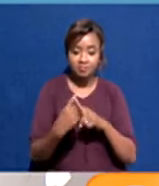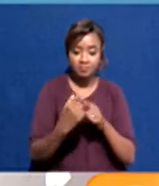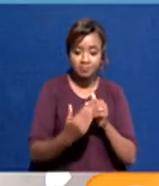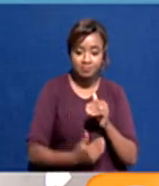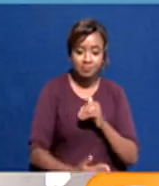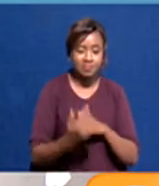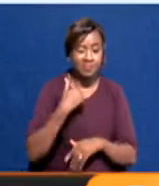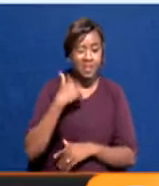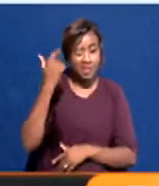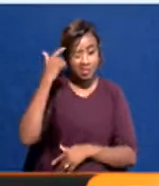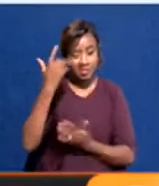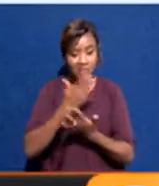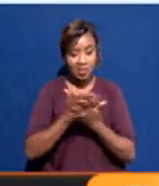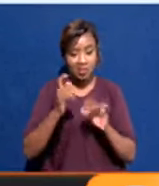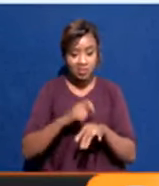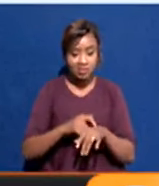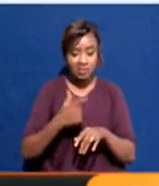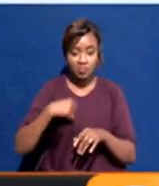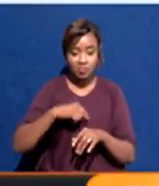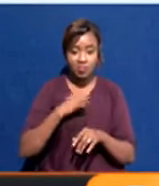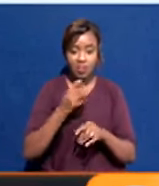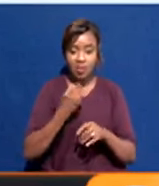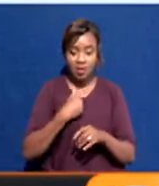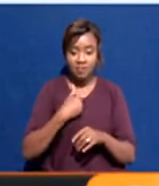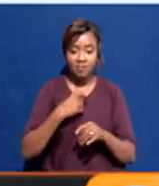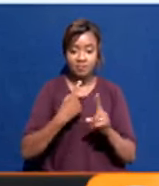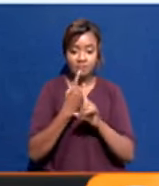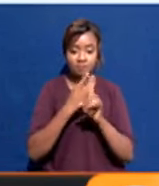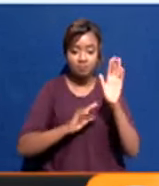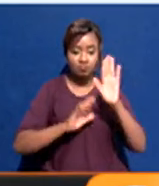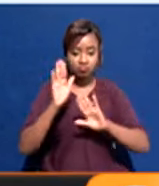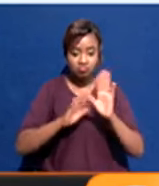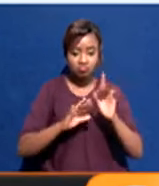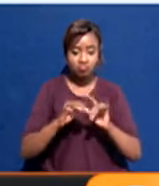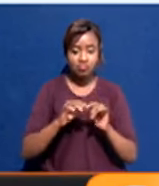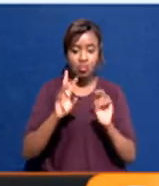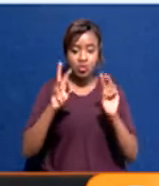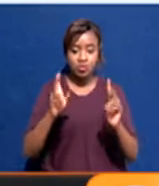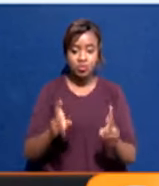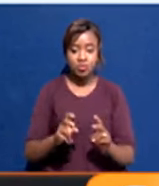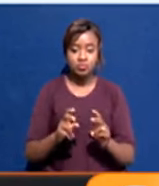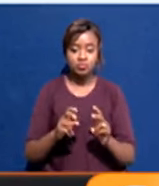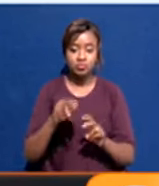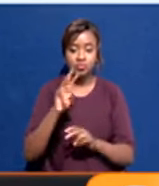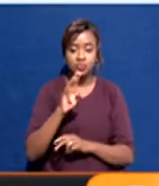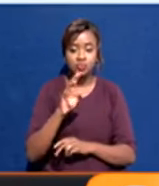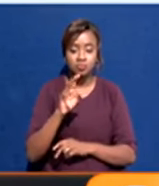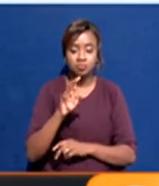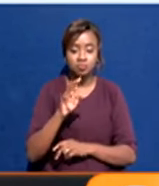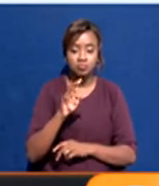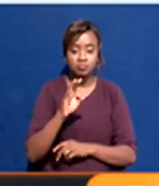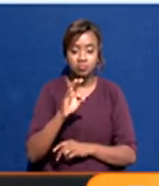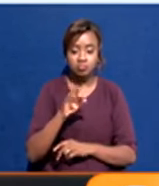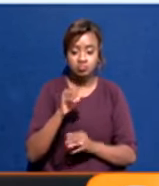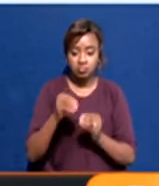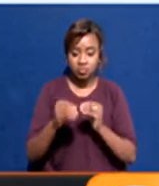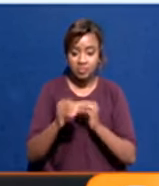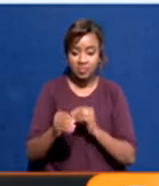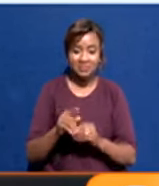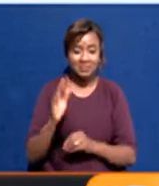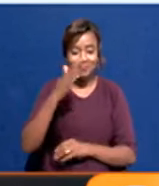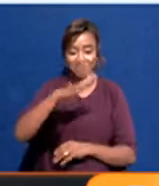any time we have raised any issue, yeah, on matters of persons with disability, Parliament have acted very swiftly. Okay.